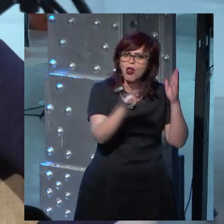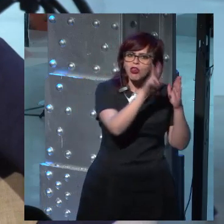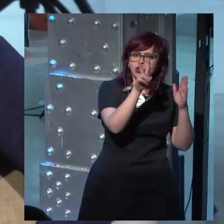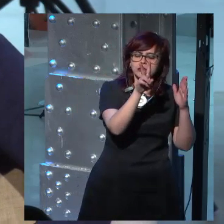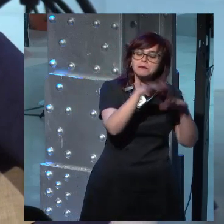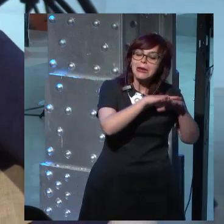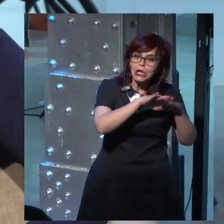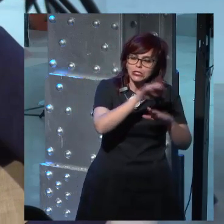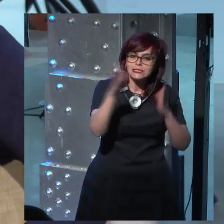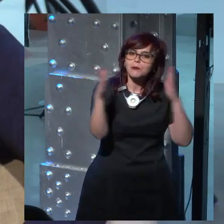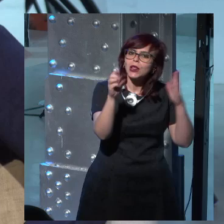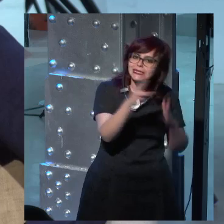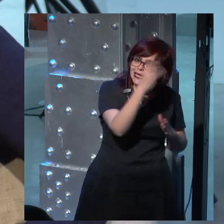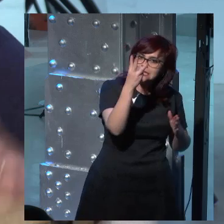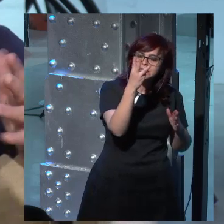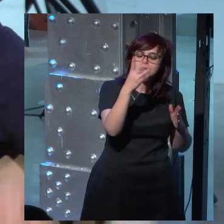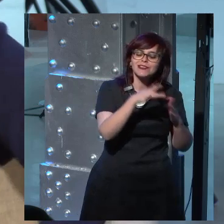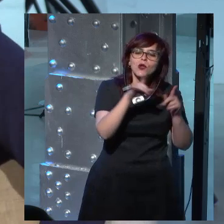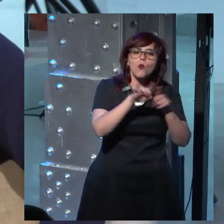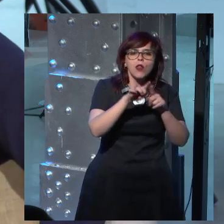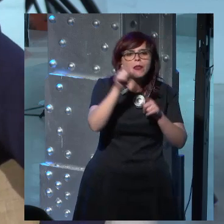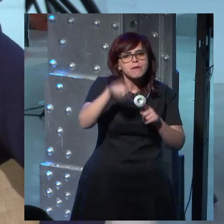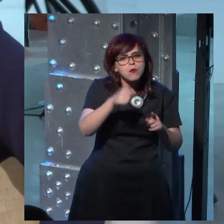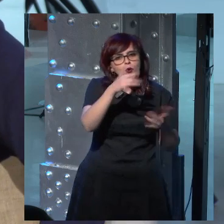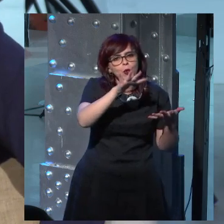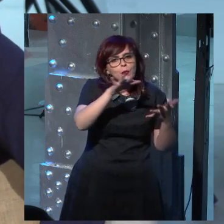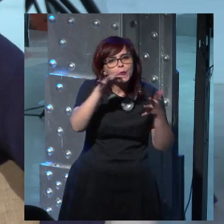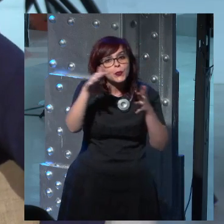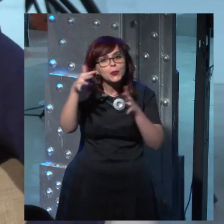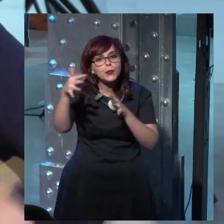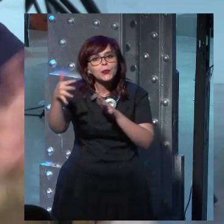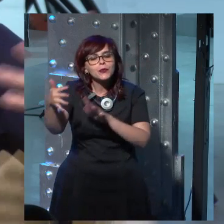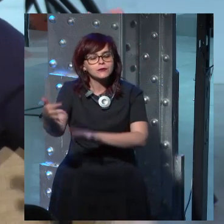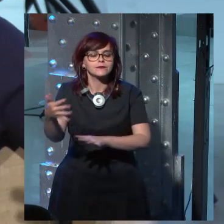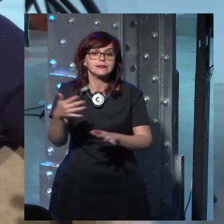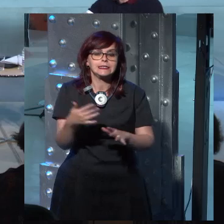So he's I can't talk. It was great.